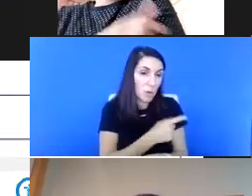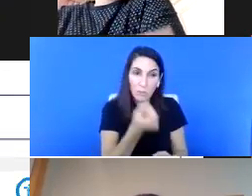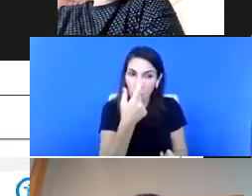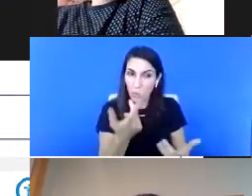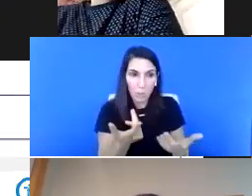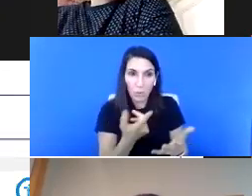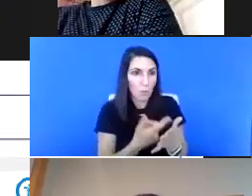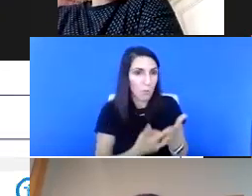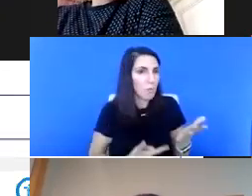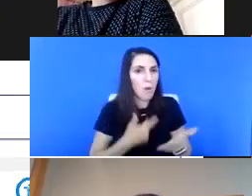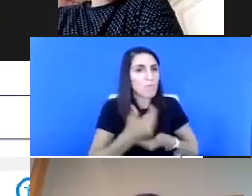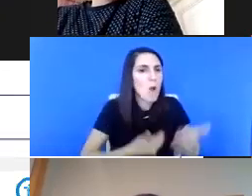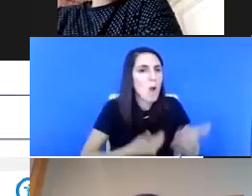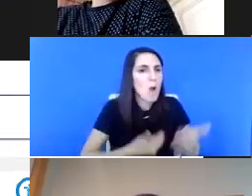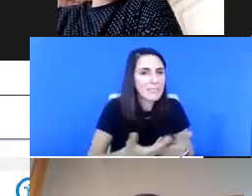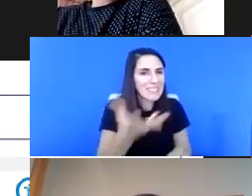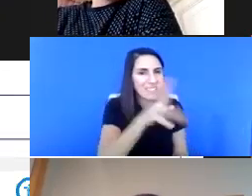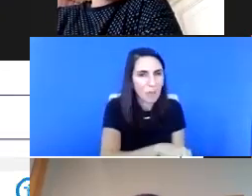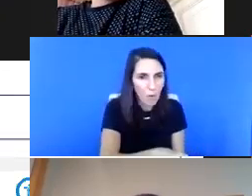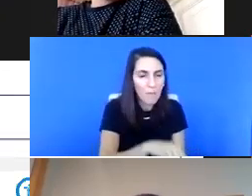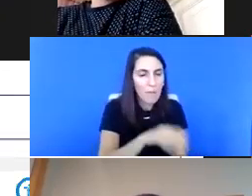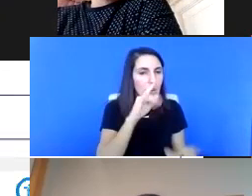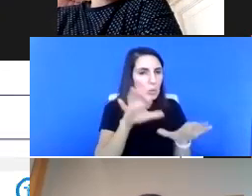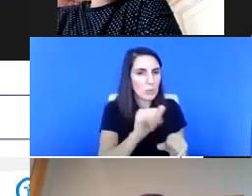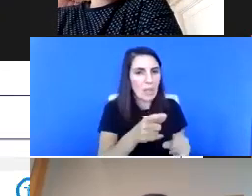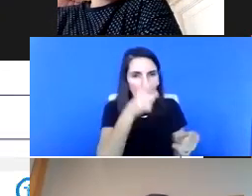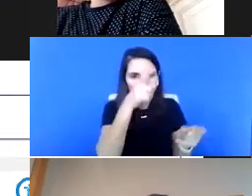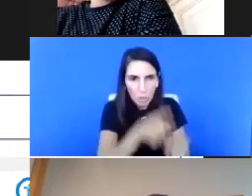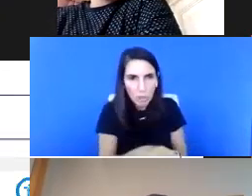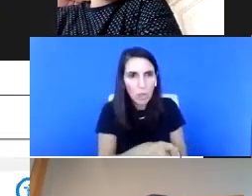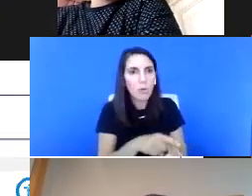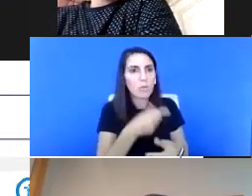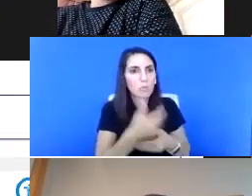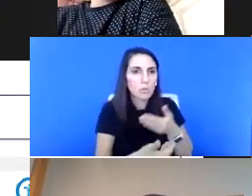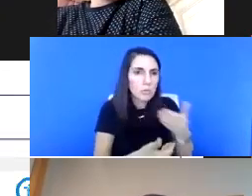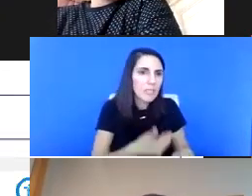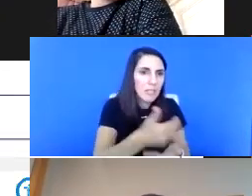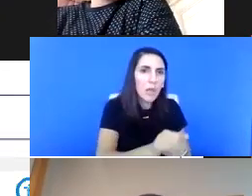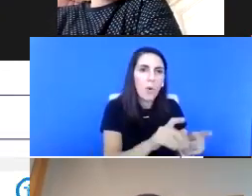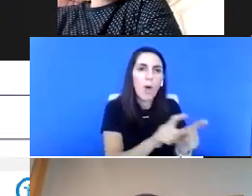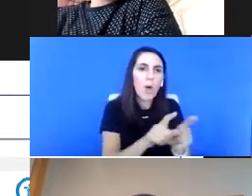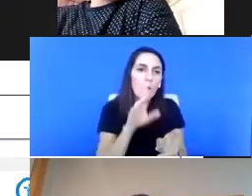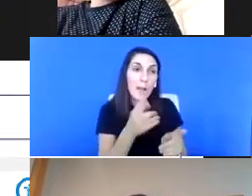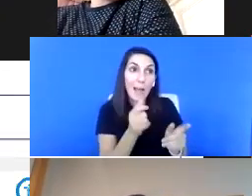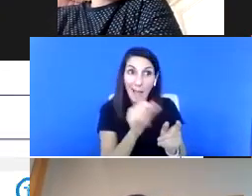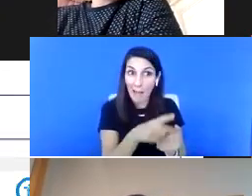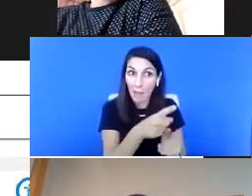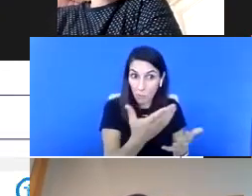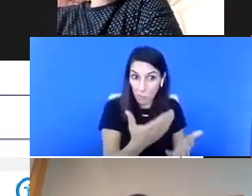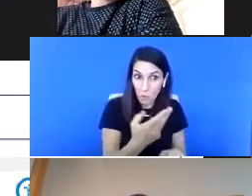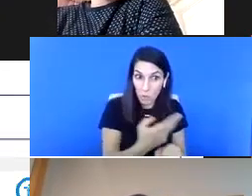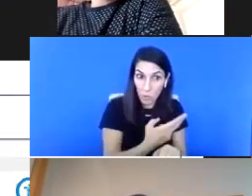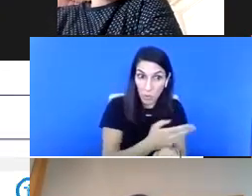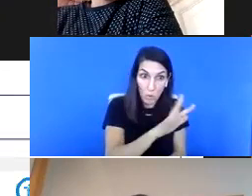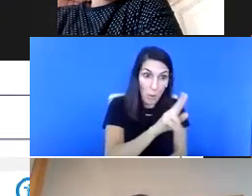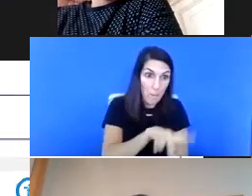That's what the consent process does. So you go through the consent process, and then it also asks you if you want to authorize the use of your own